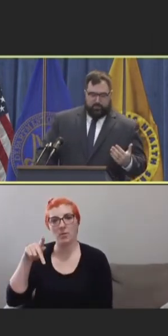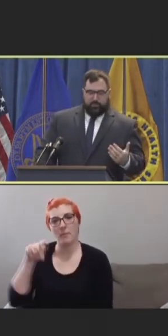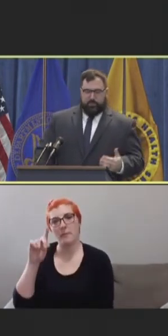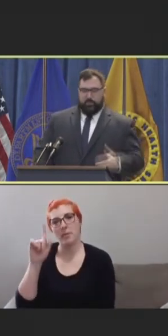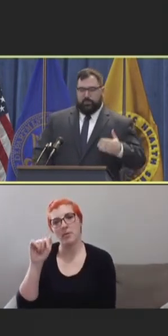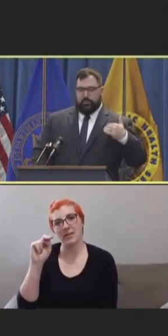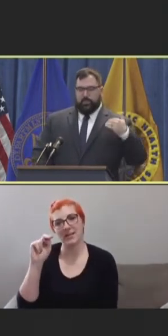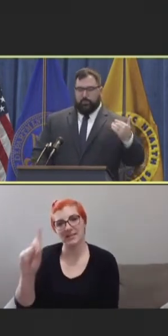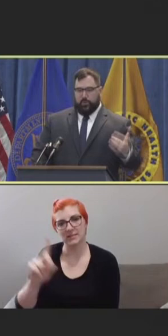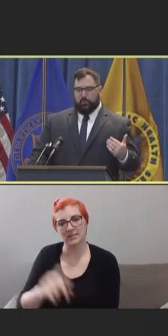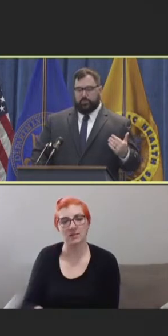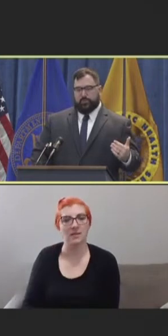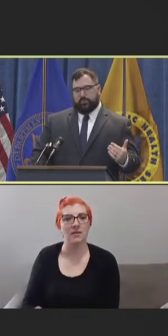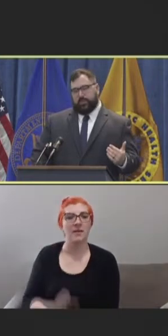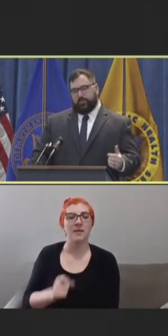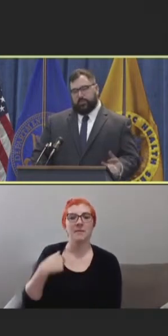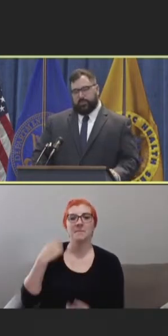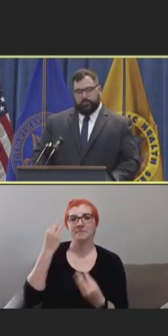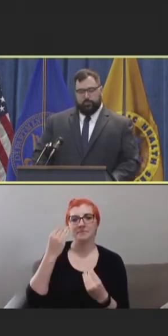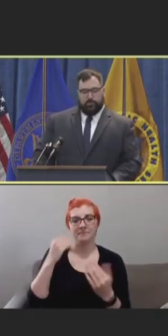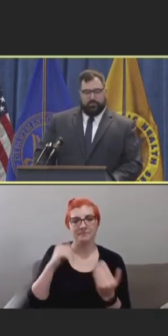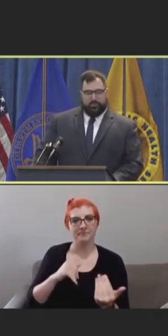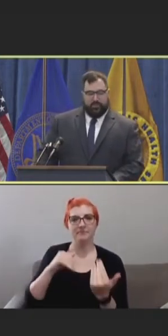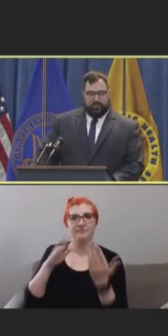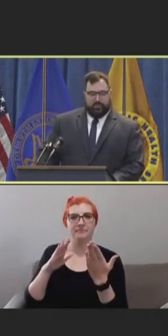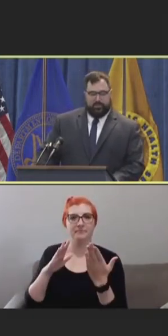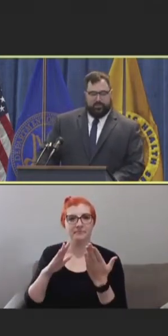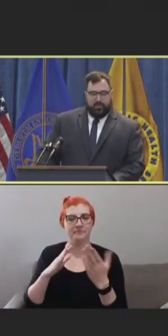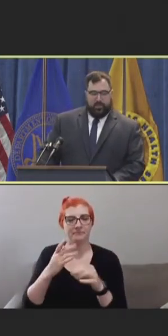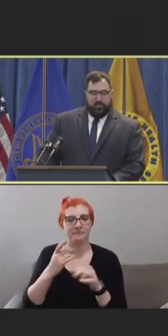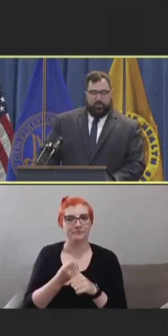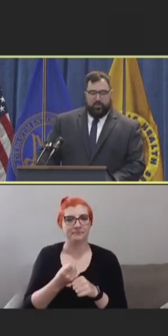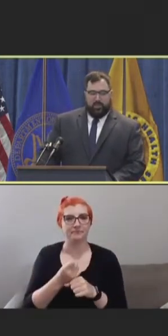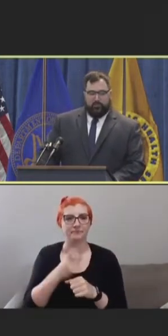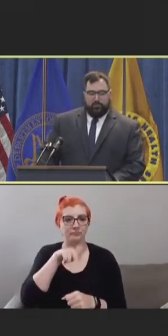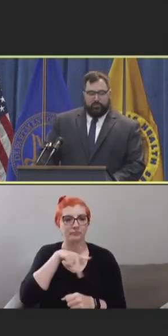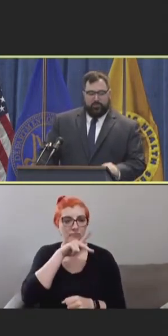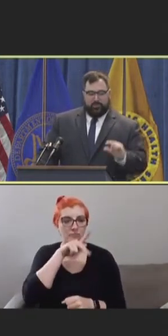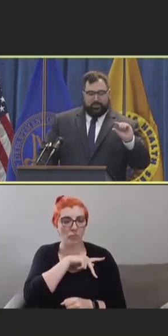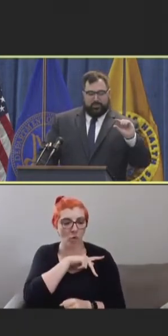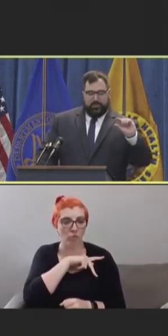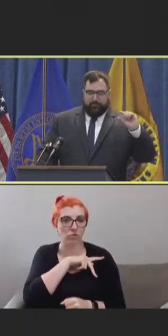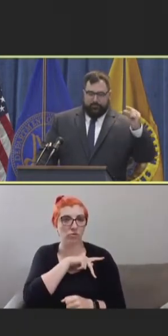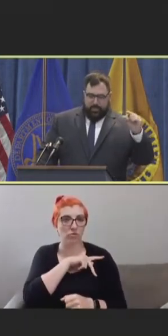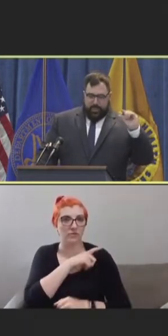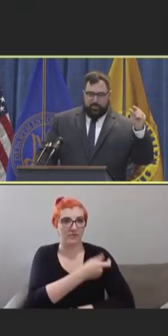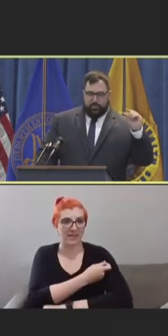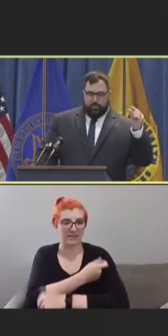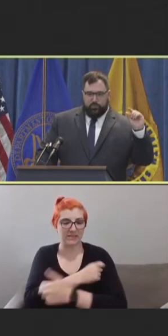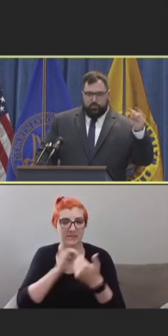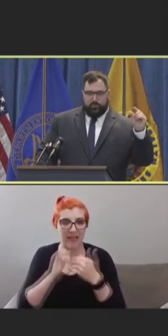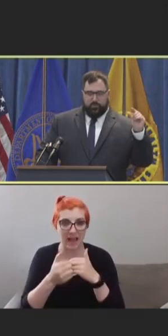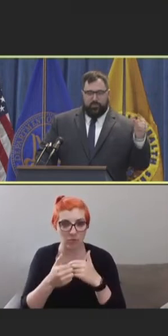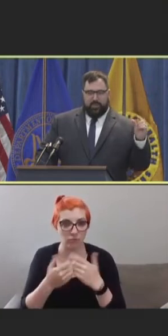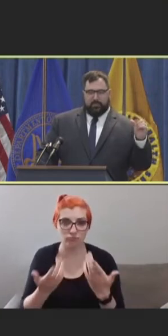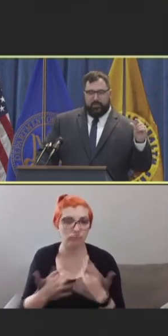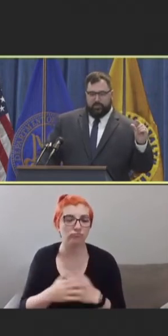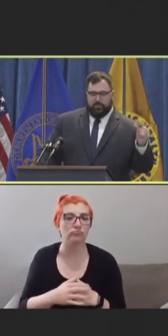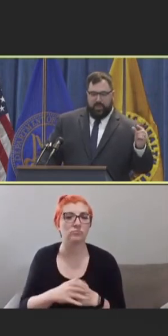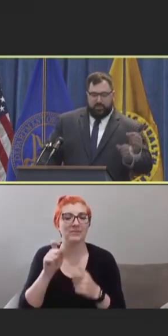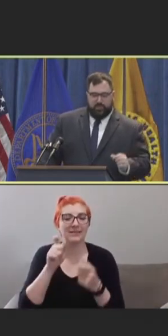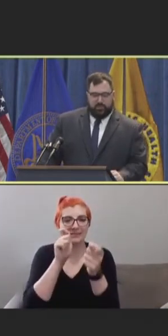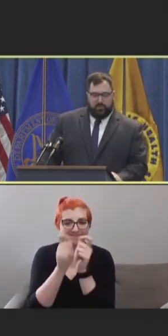about the approach to take to get to personalized vaccines, what we really have to do is fine-tune our